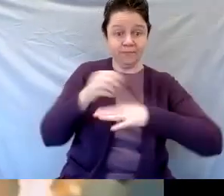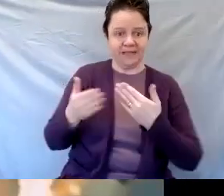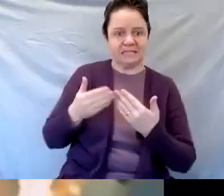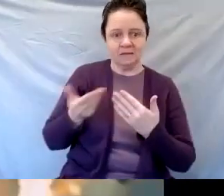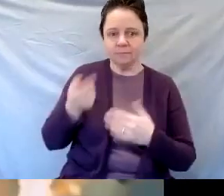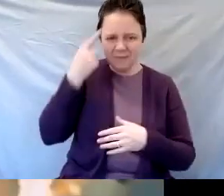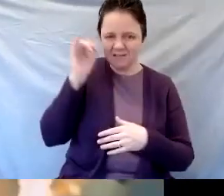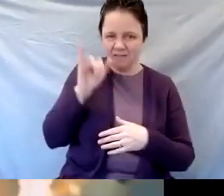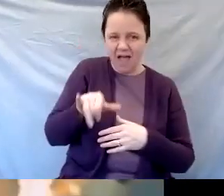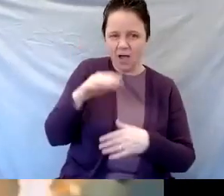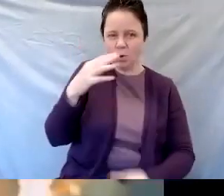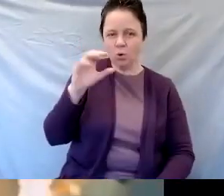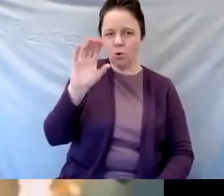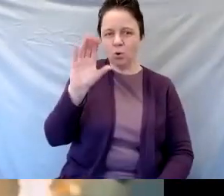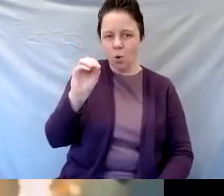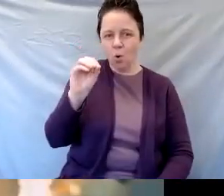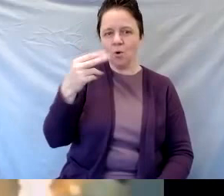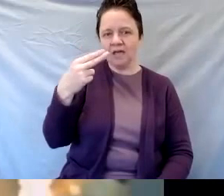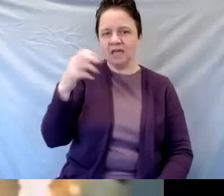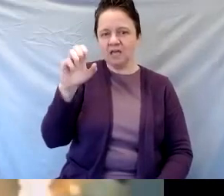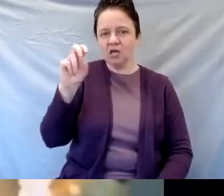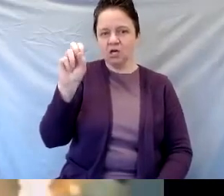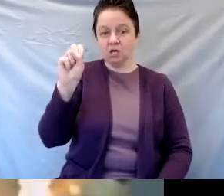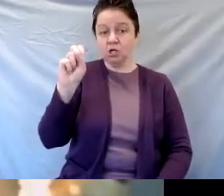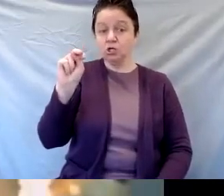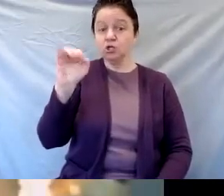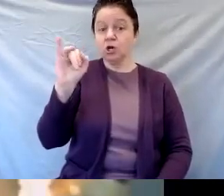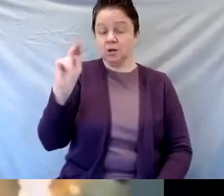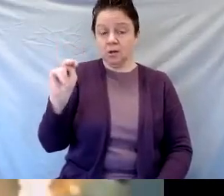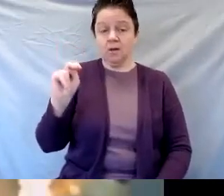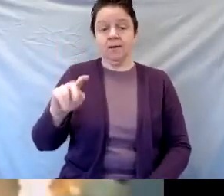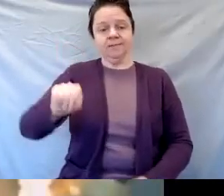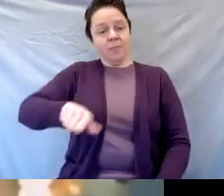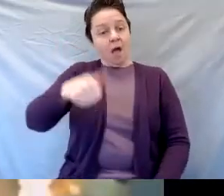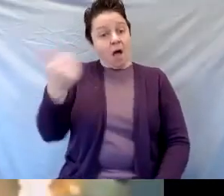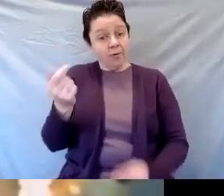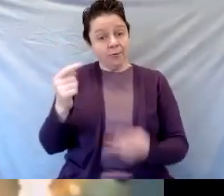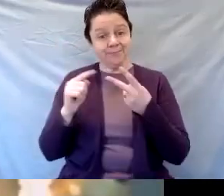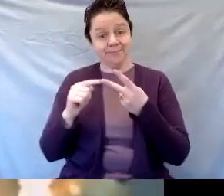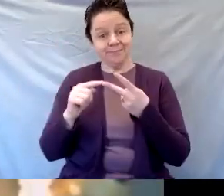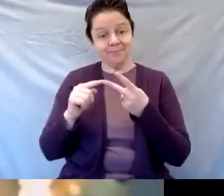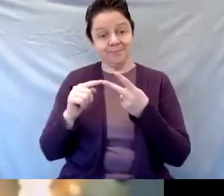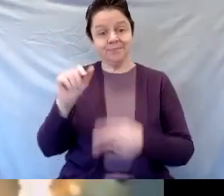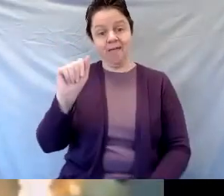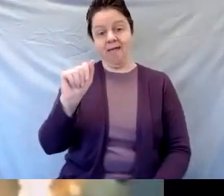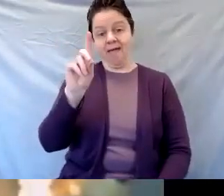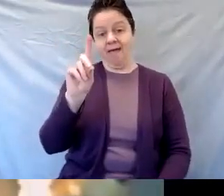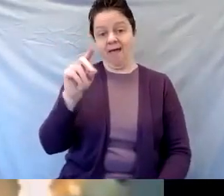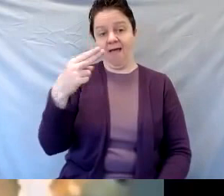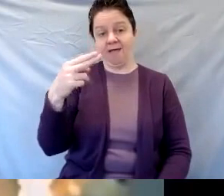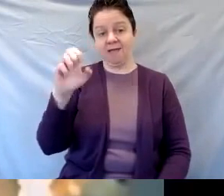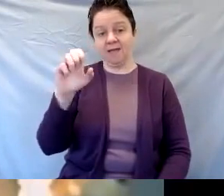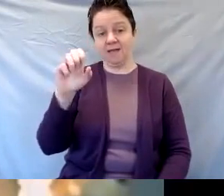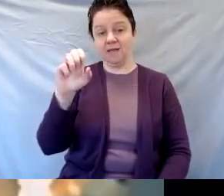special property that we see in water is what's called adhesion. And adhesion is the attraction between molecules